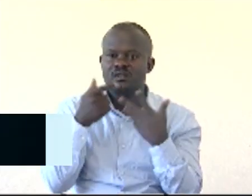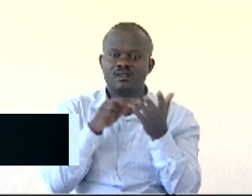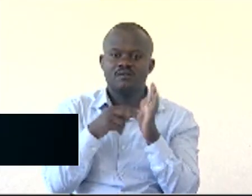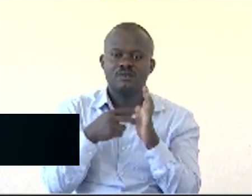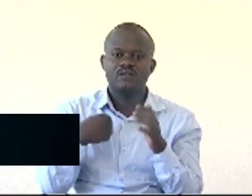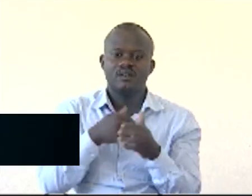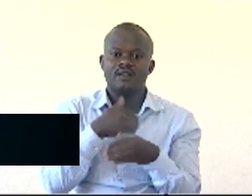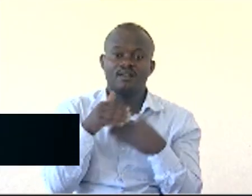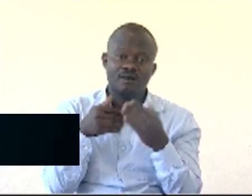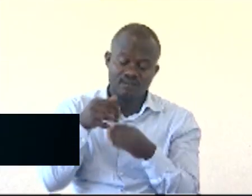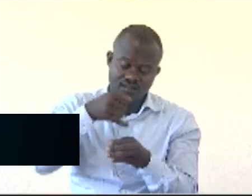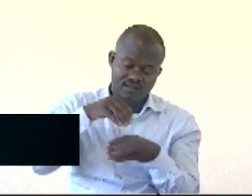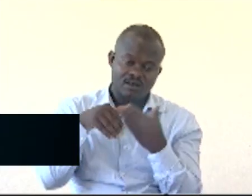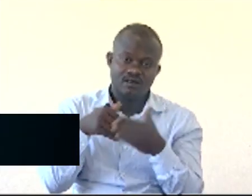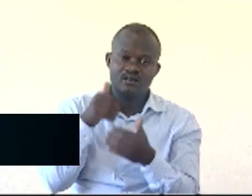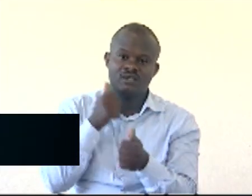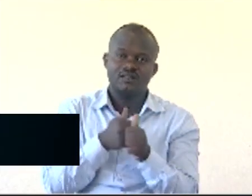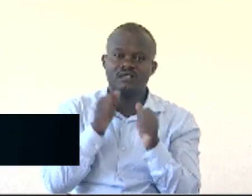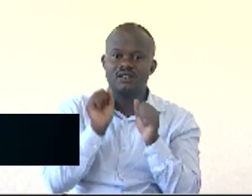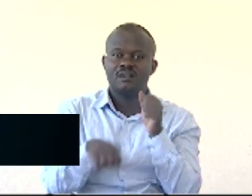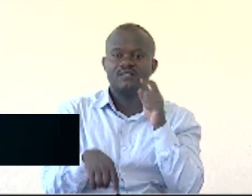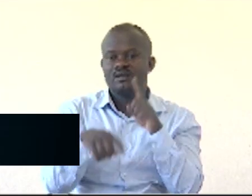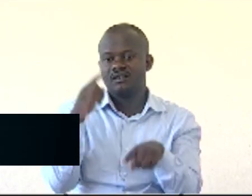have insecticides which can kill